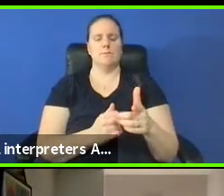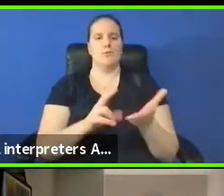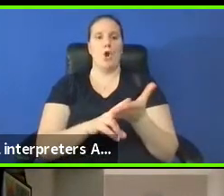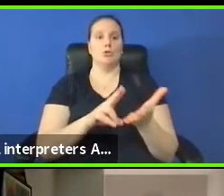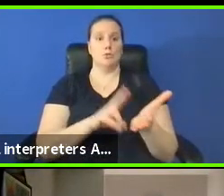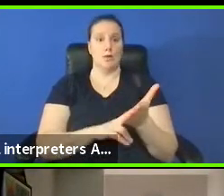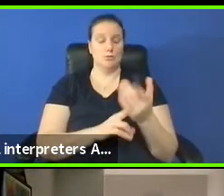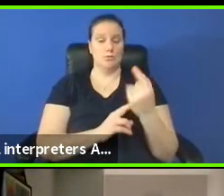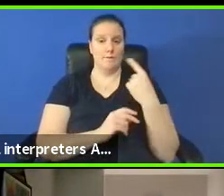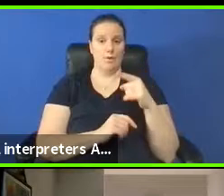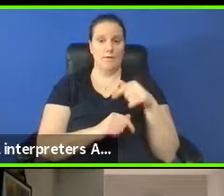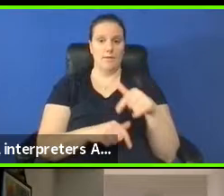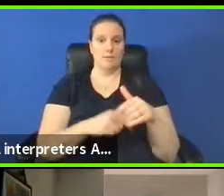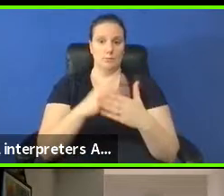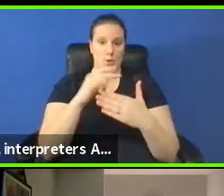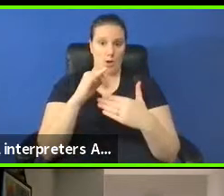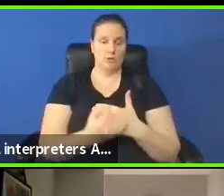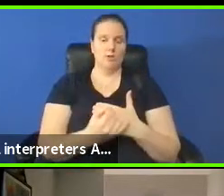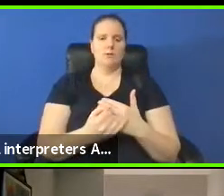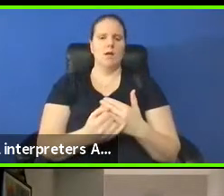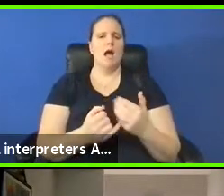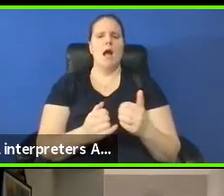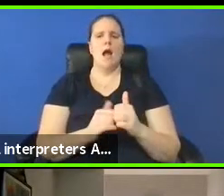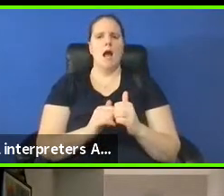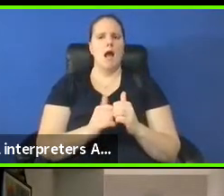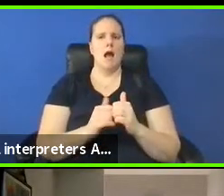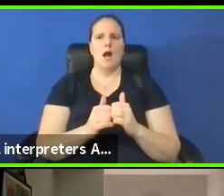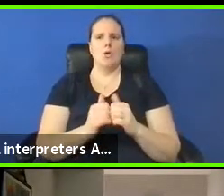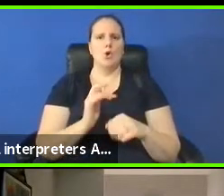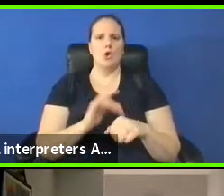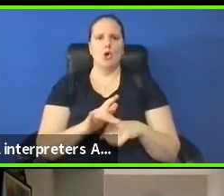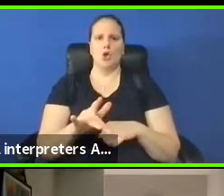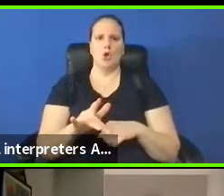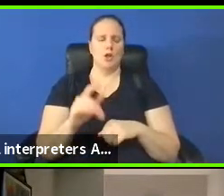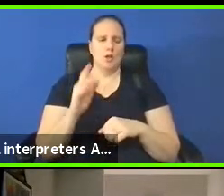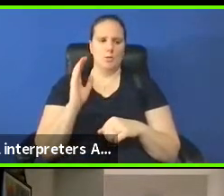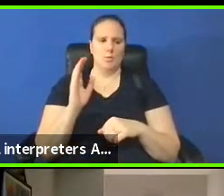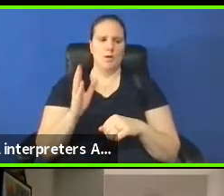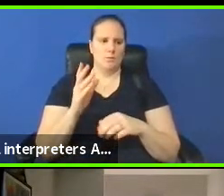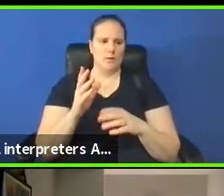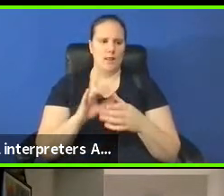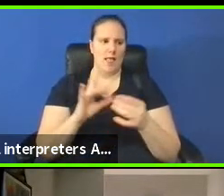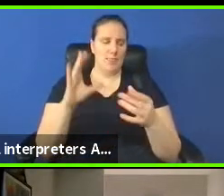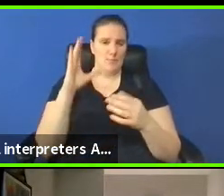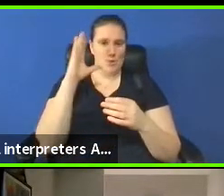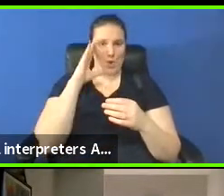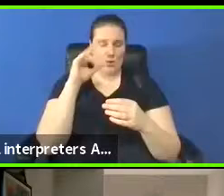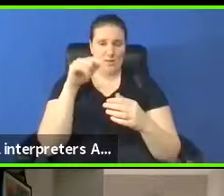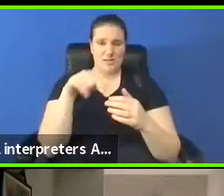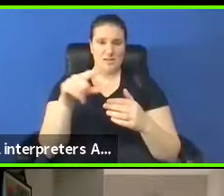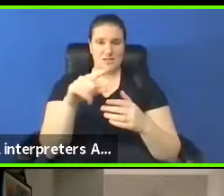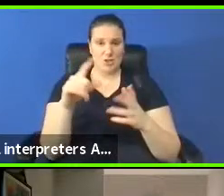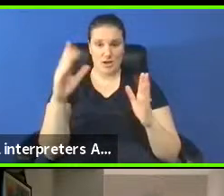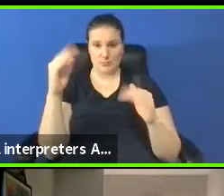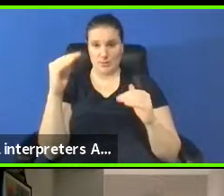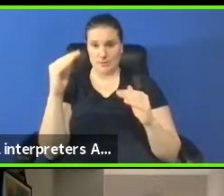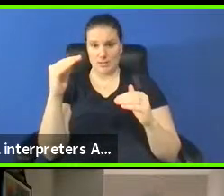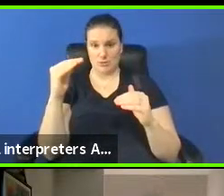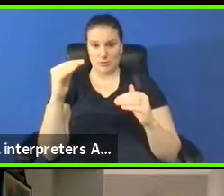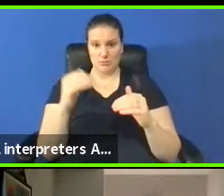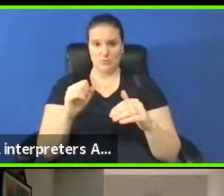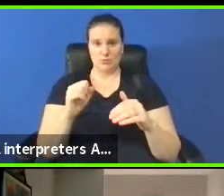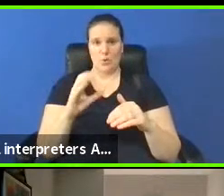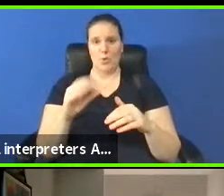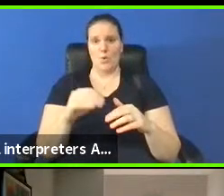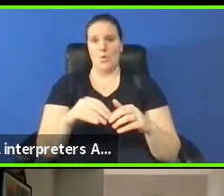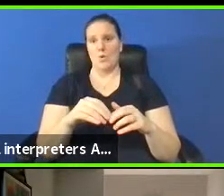contractors for this project, how early are we going to let them know that these are expectations, so